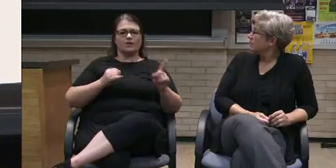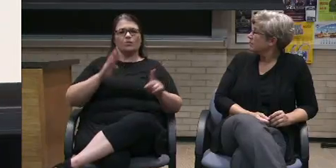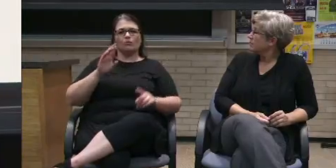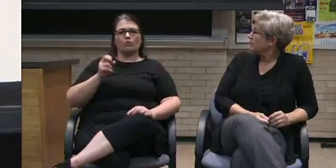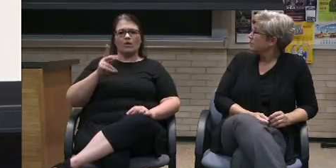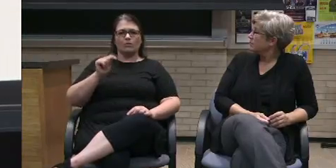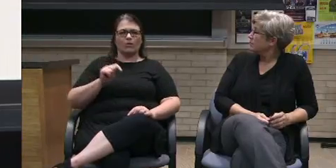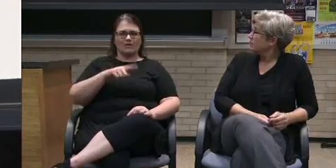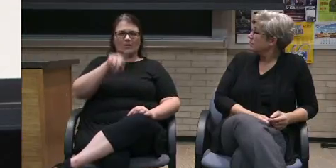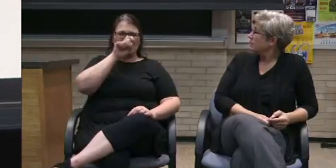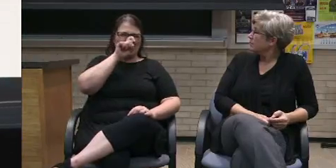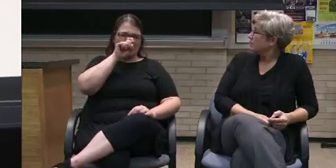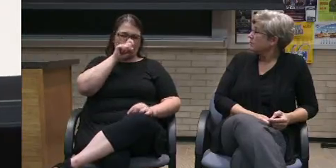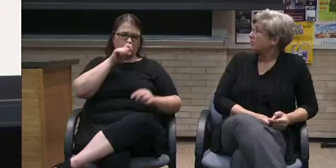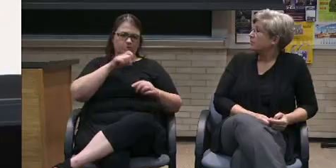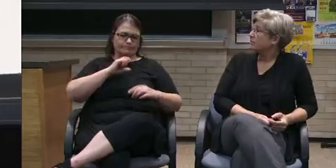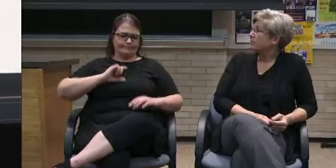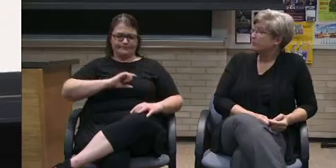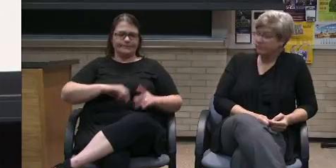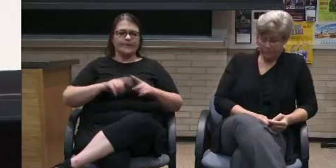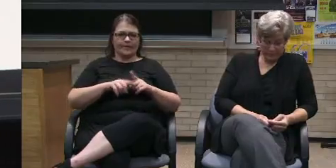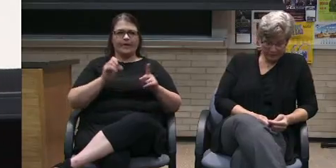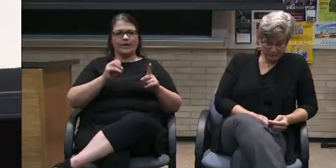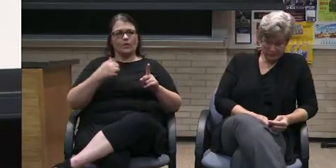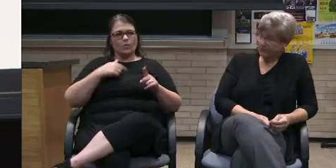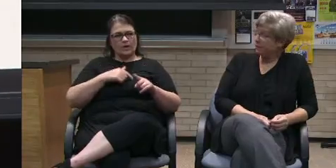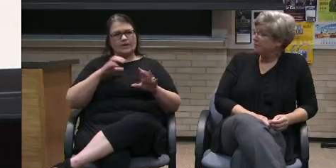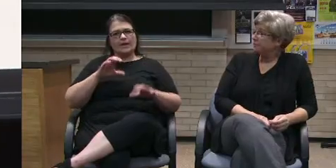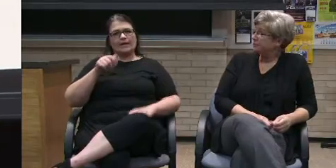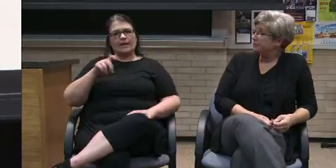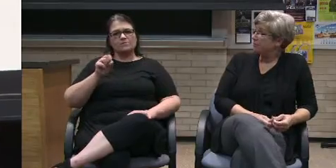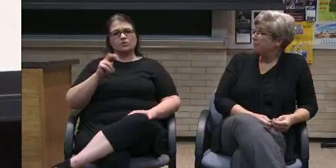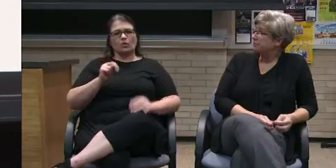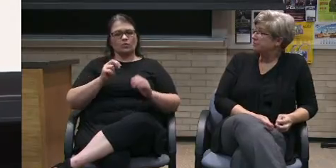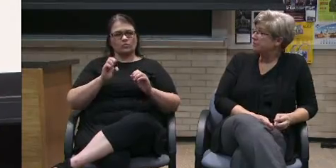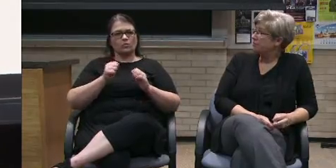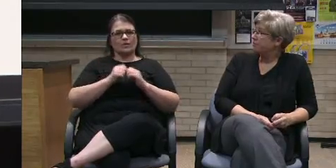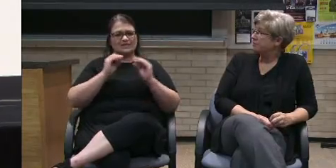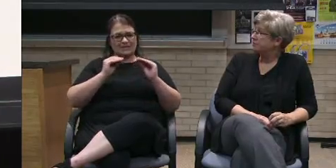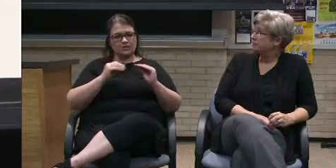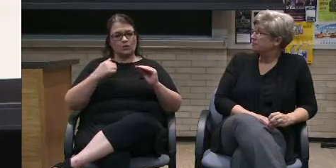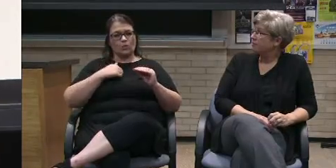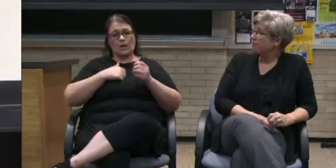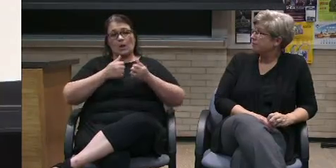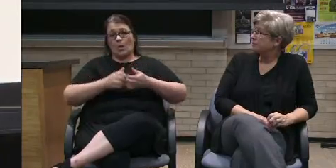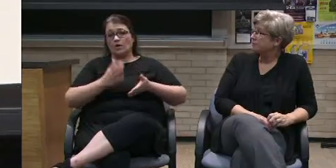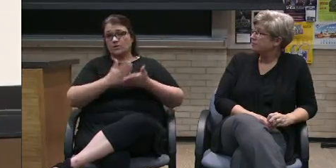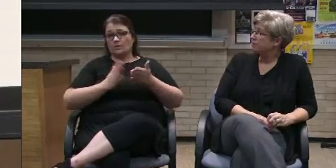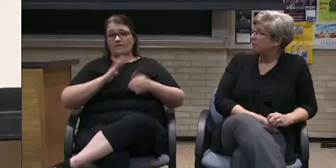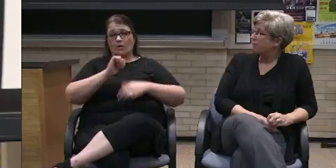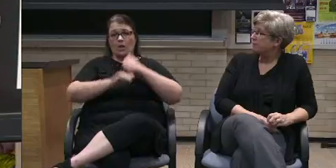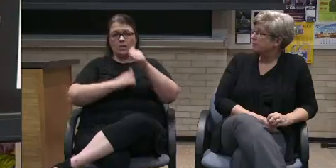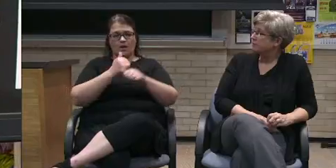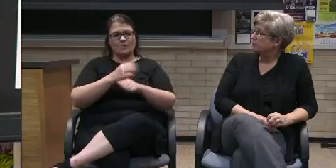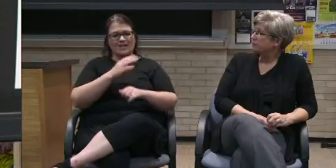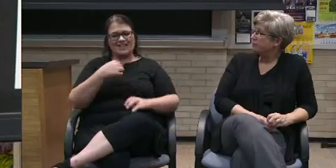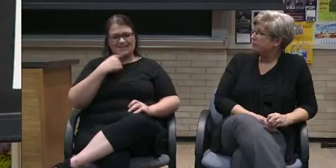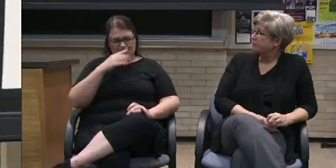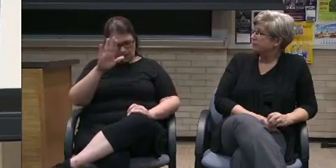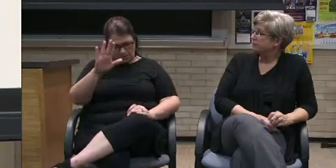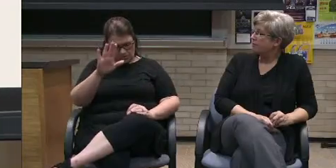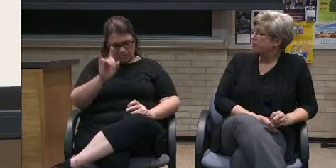had capstone internships or student teaching. We had lost a lot of our alumni. We had lost half of them. So I said, here's how it